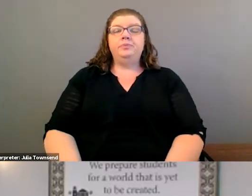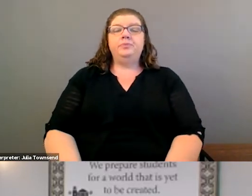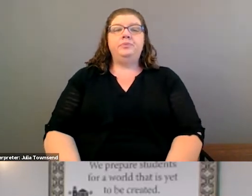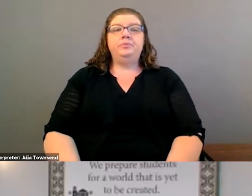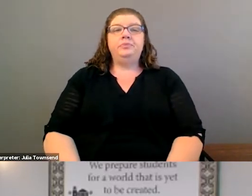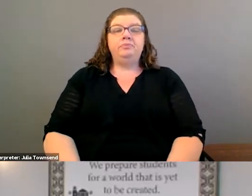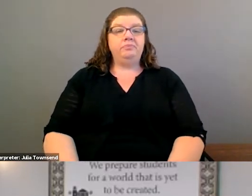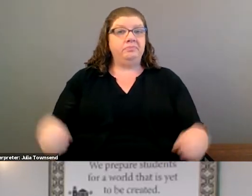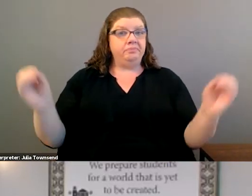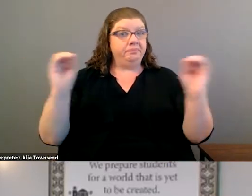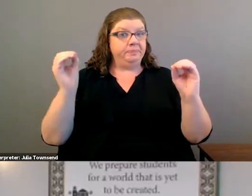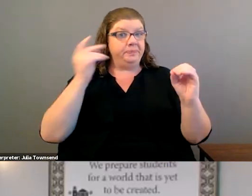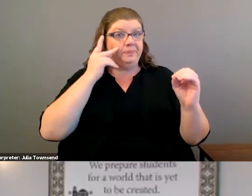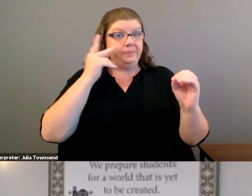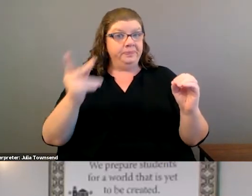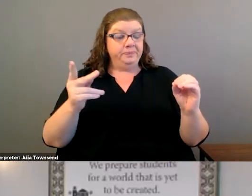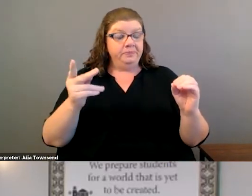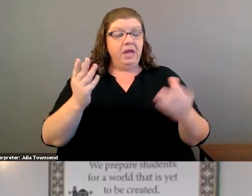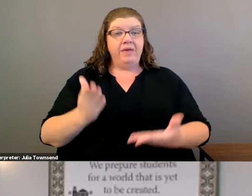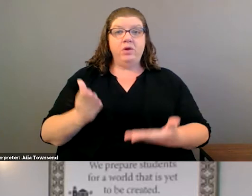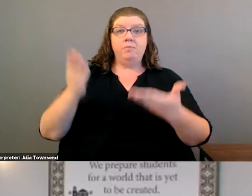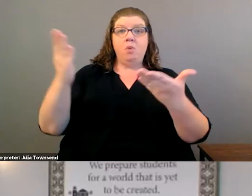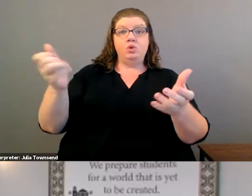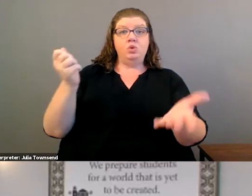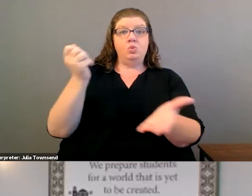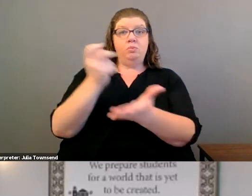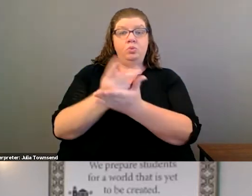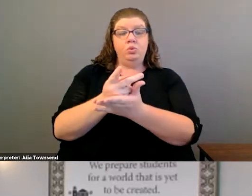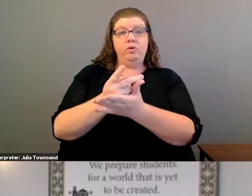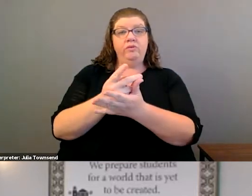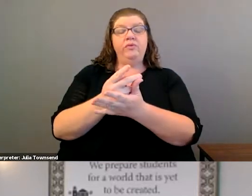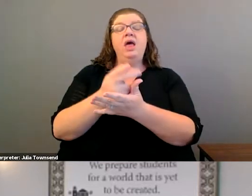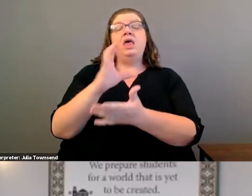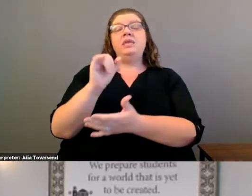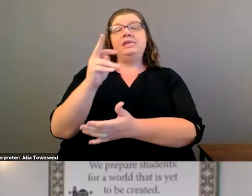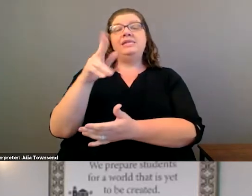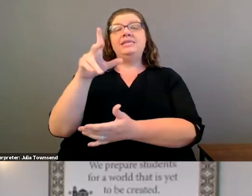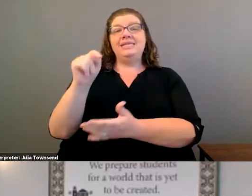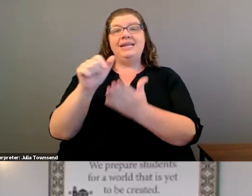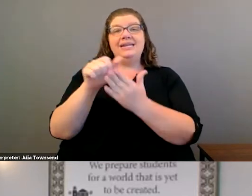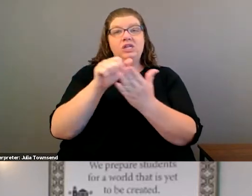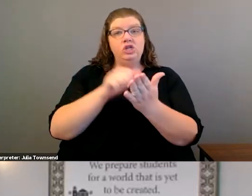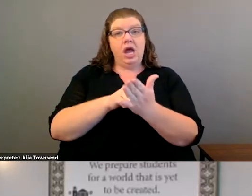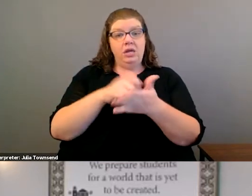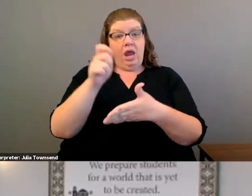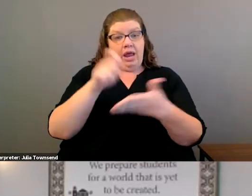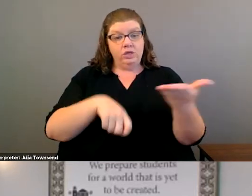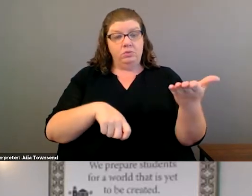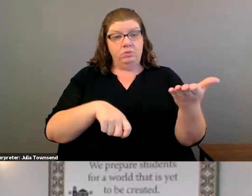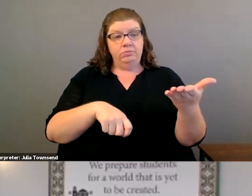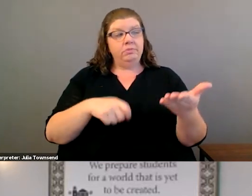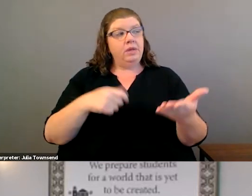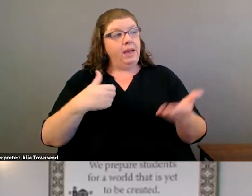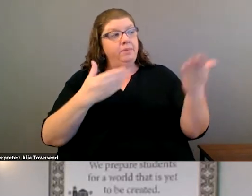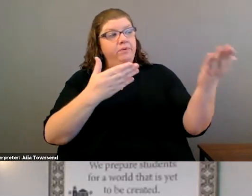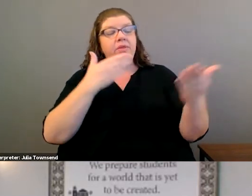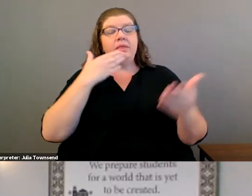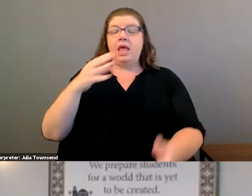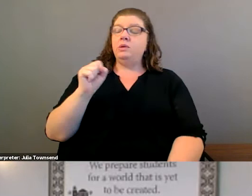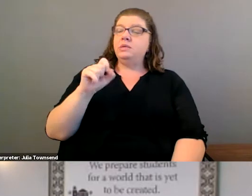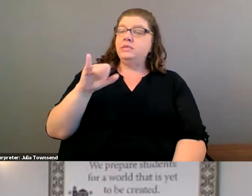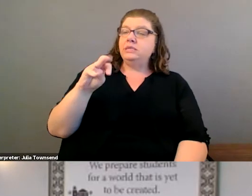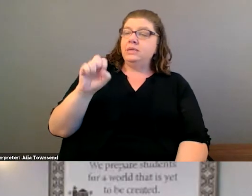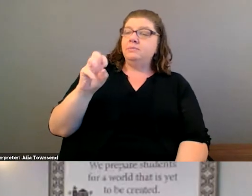Seeing none, I'd like to have a motion to approve the consent agenda as written. So moved. Thank you, Ms. Sims-Moden.